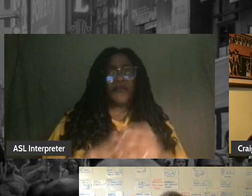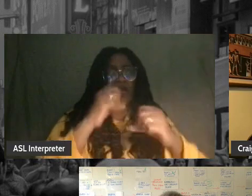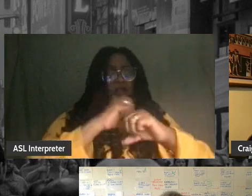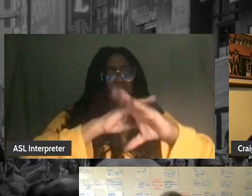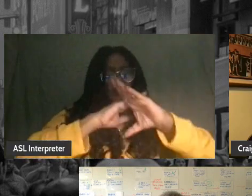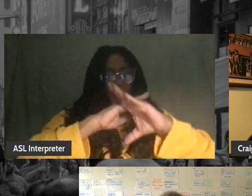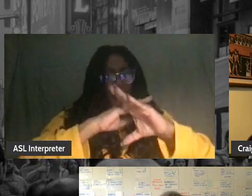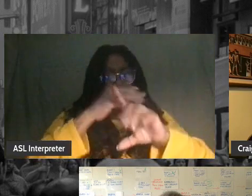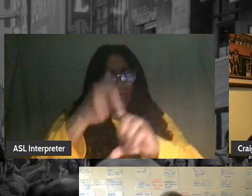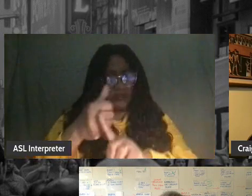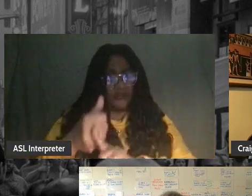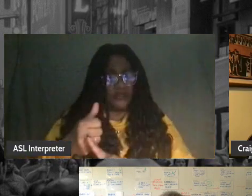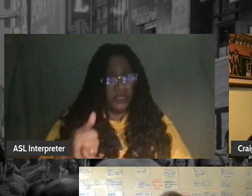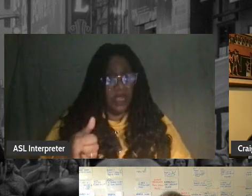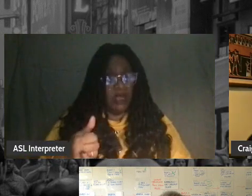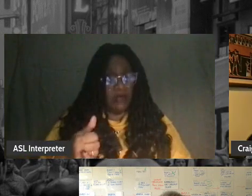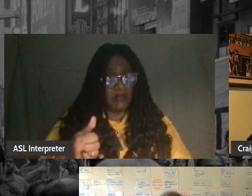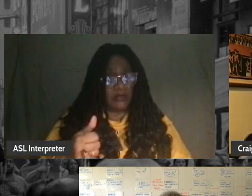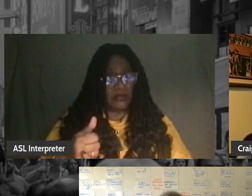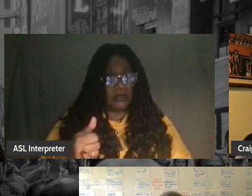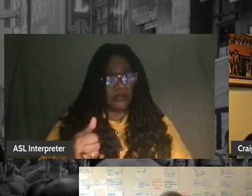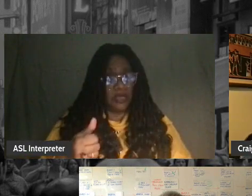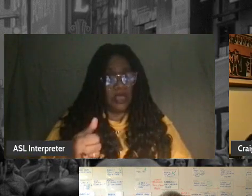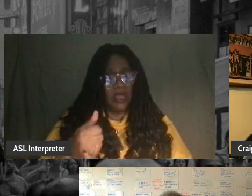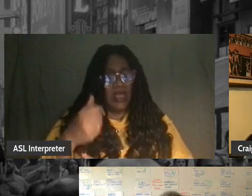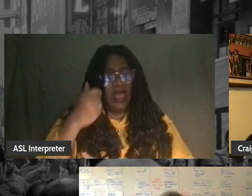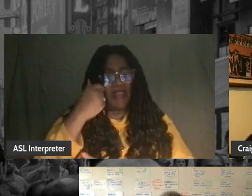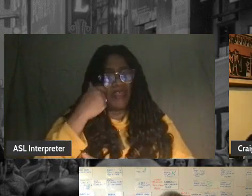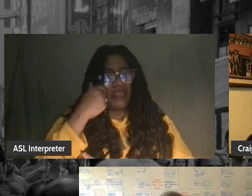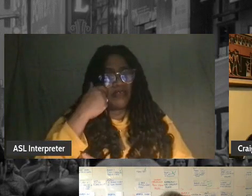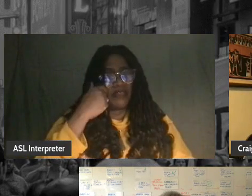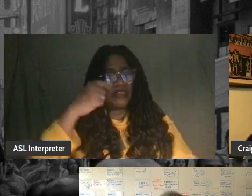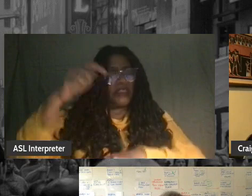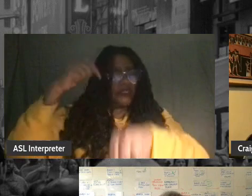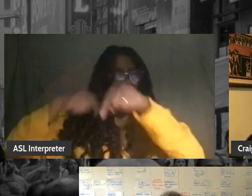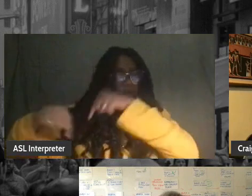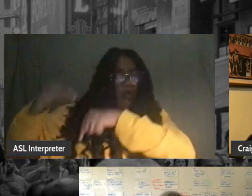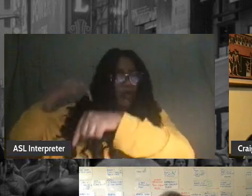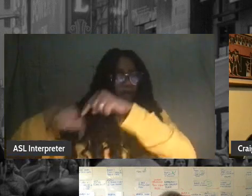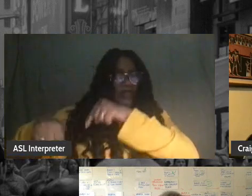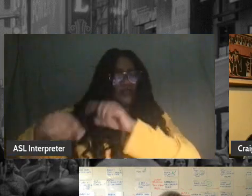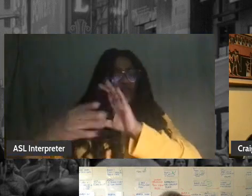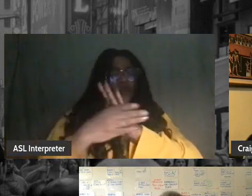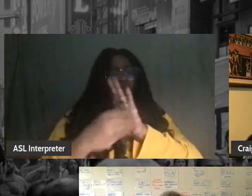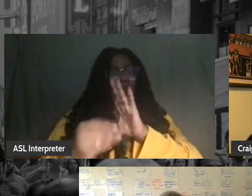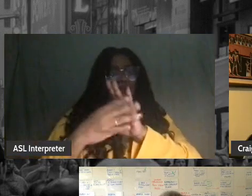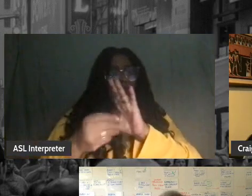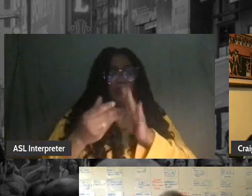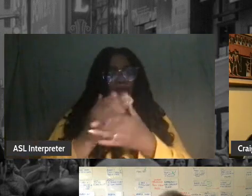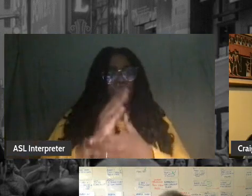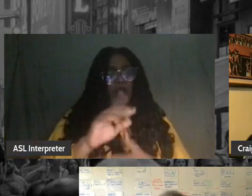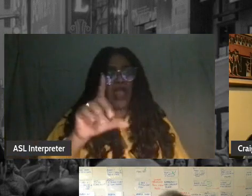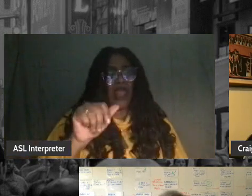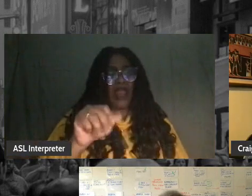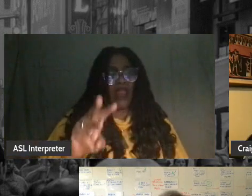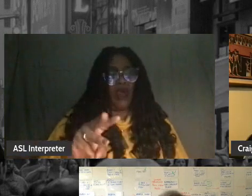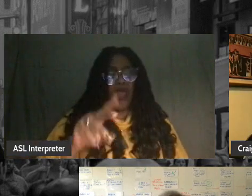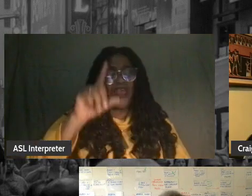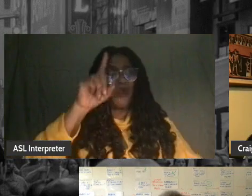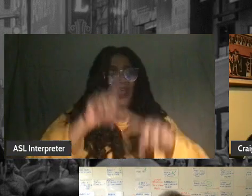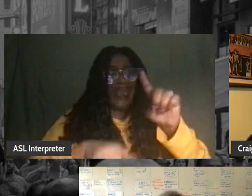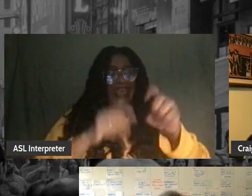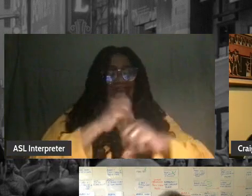yourselves, obviously, this is going back to what copyright law actually is, you cannot protect an